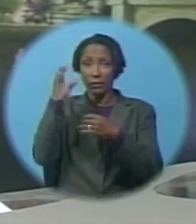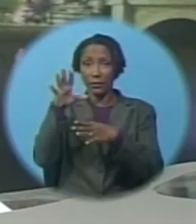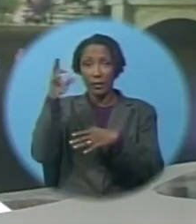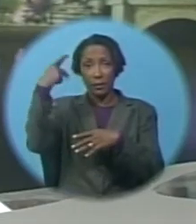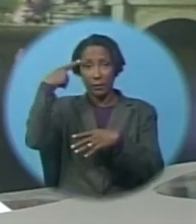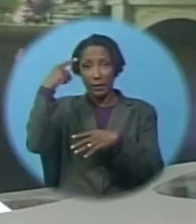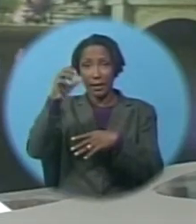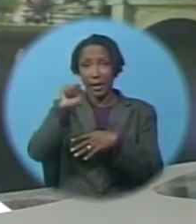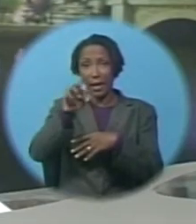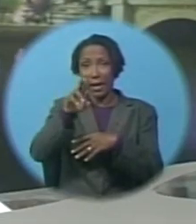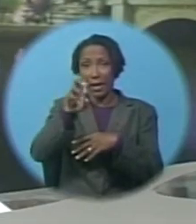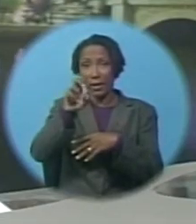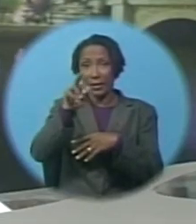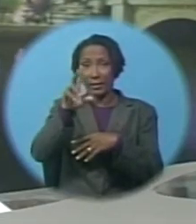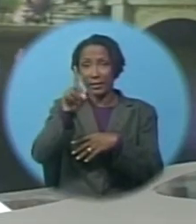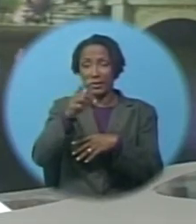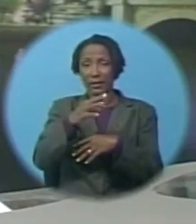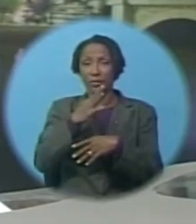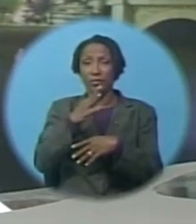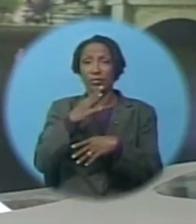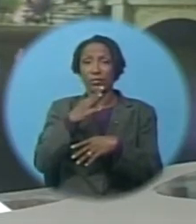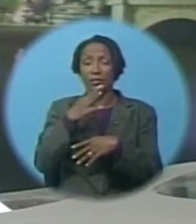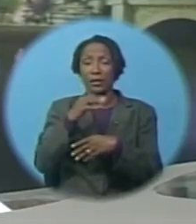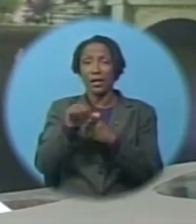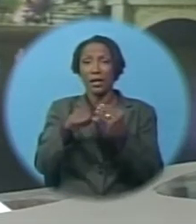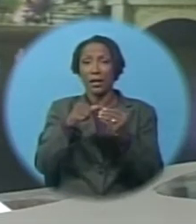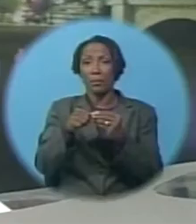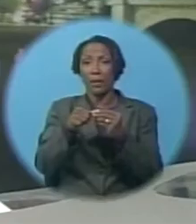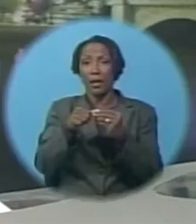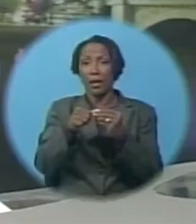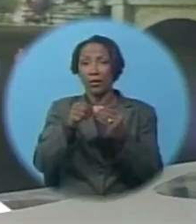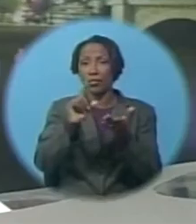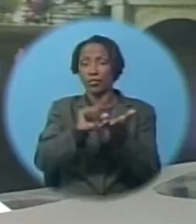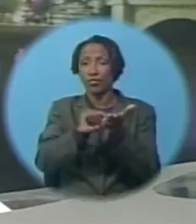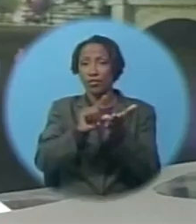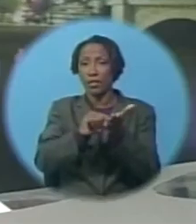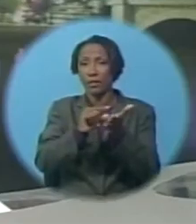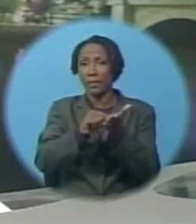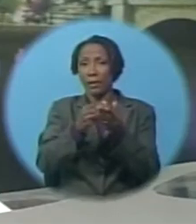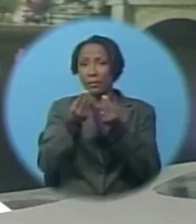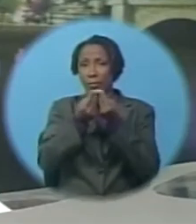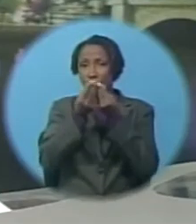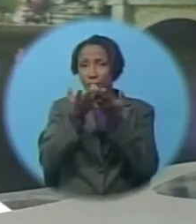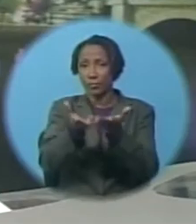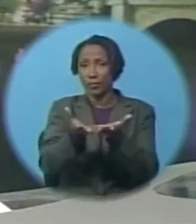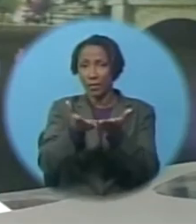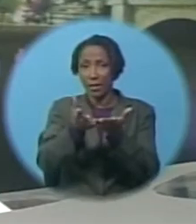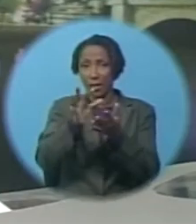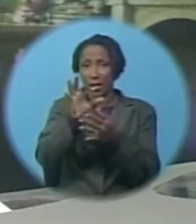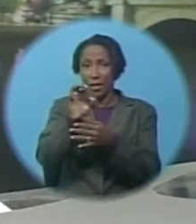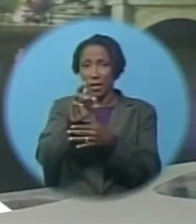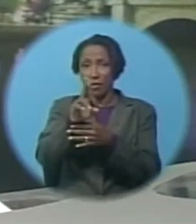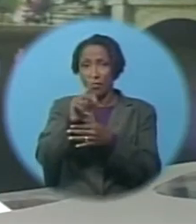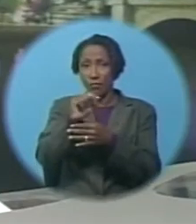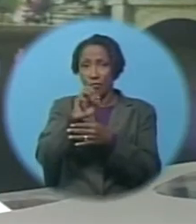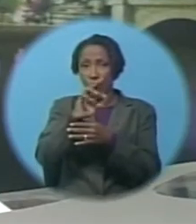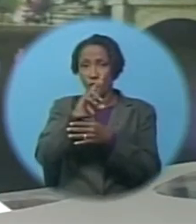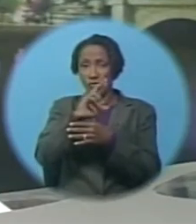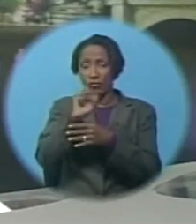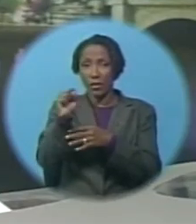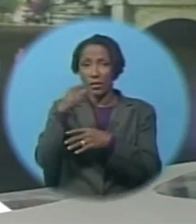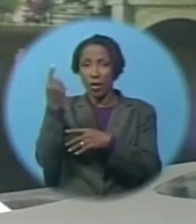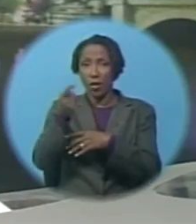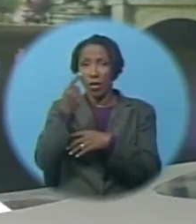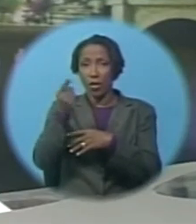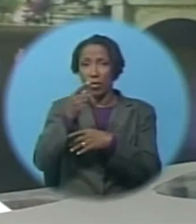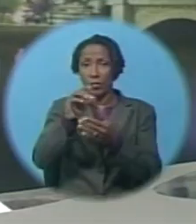to an article in one of the daily publications yesterday. Mr. Arender says Fortress has always been attracted to owning good quality